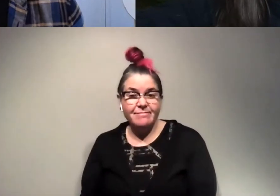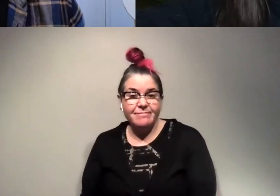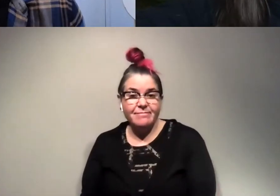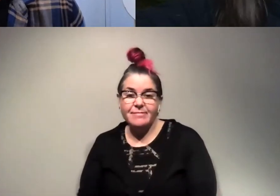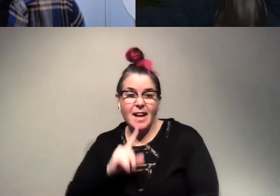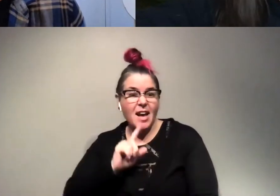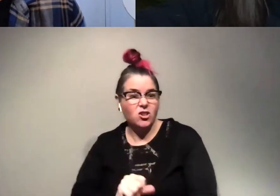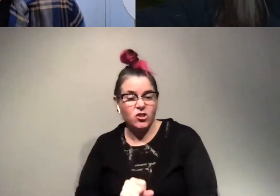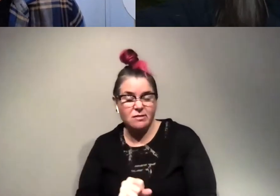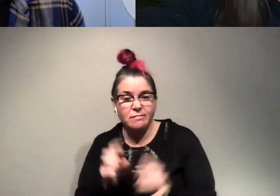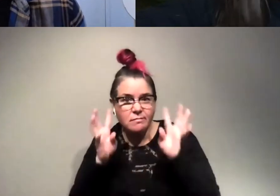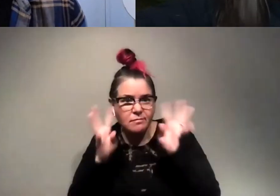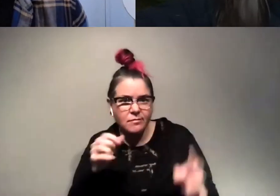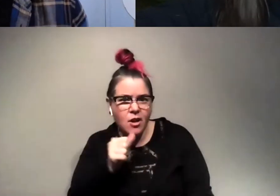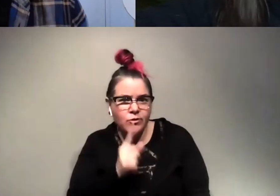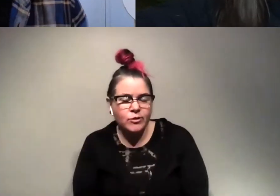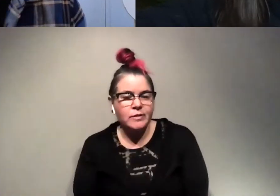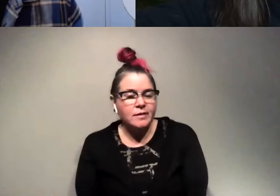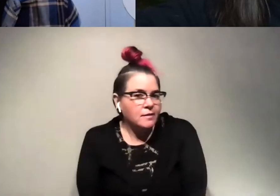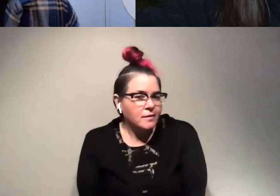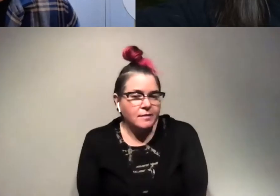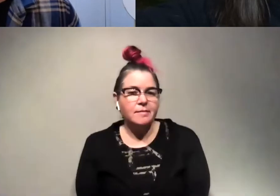not true. Right. Yeah.